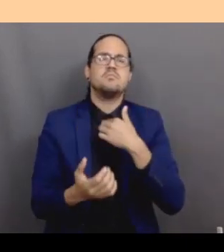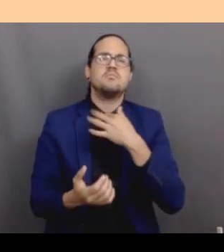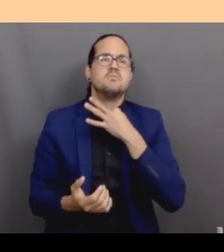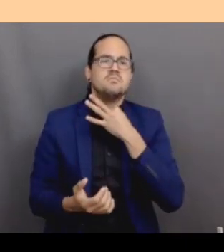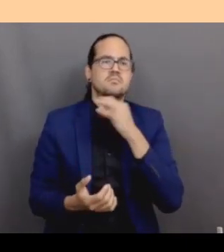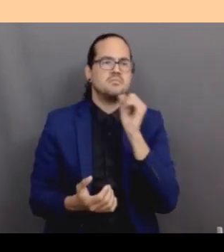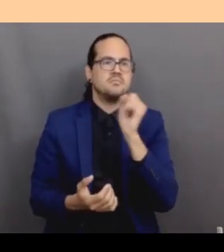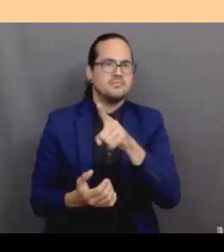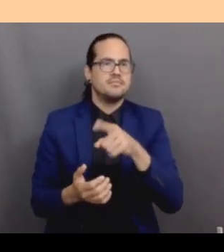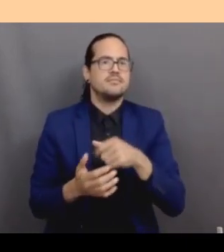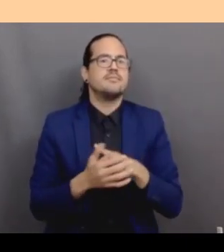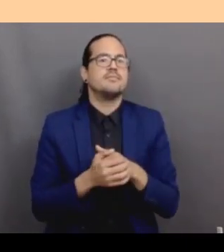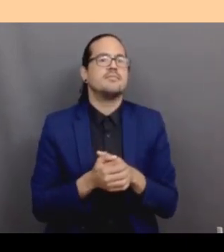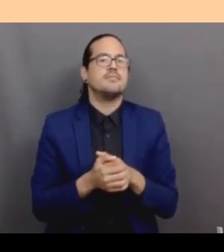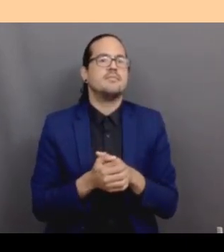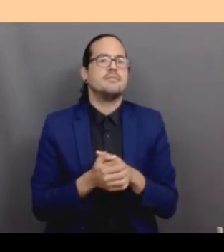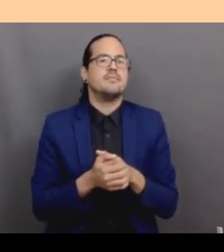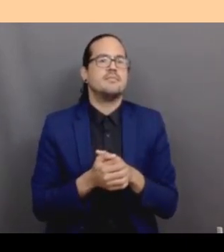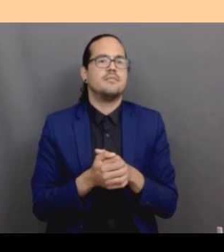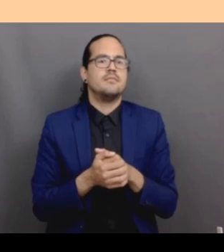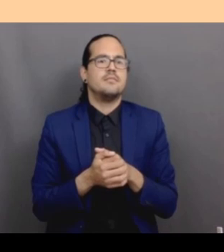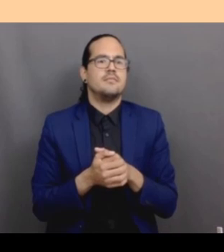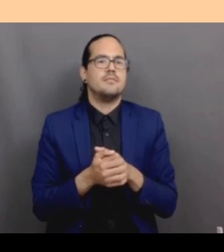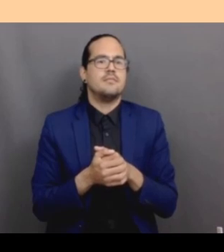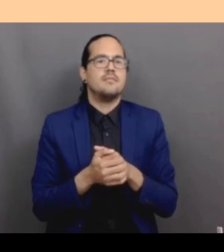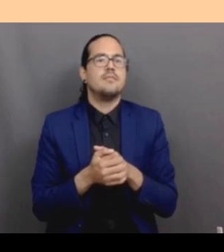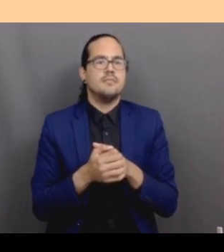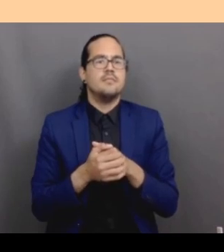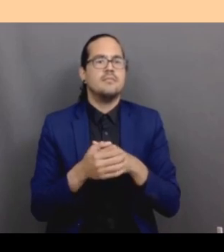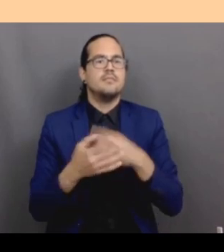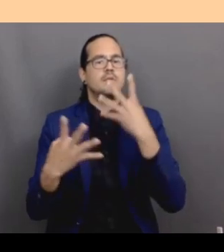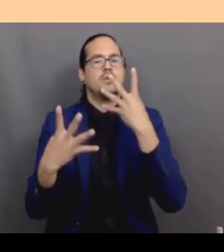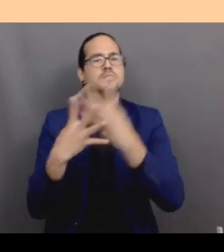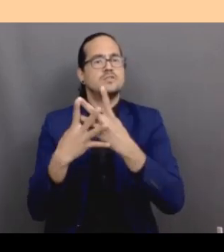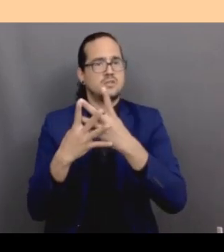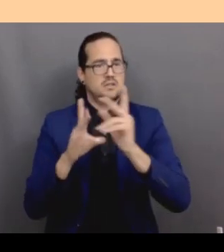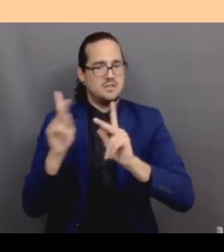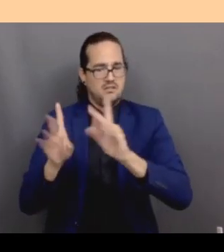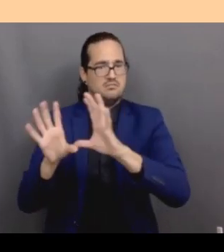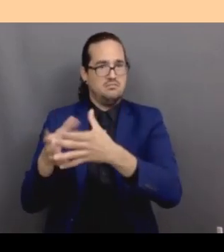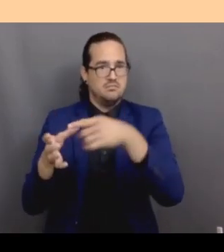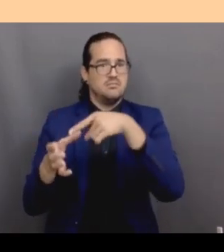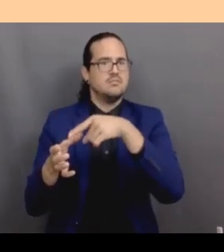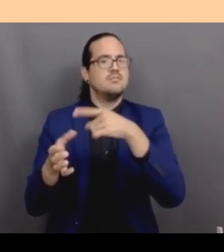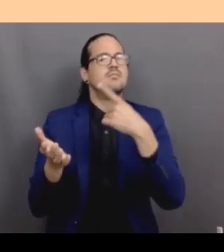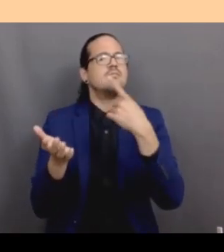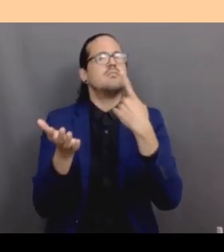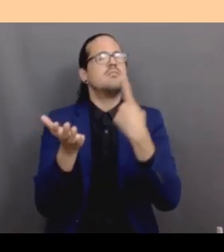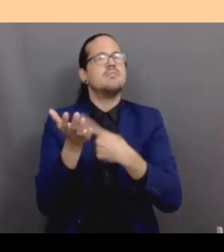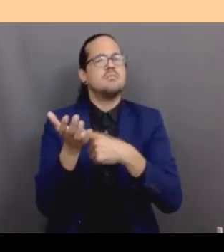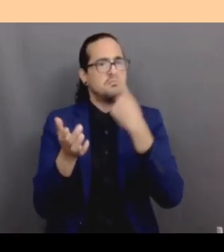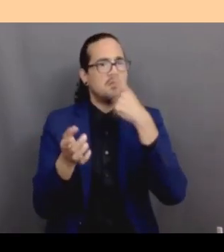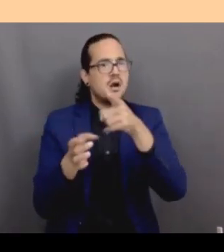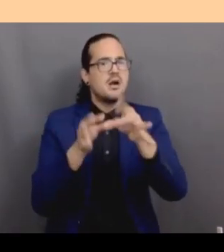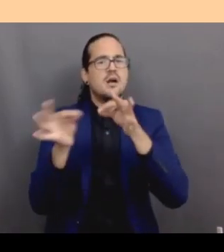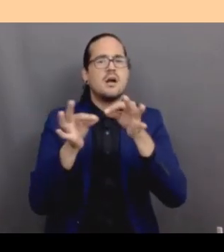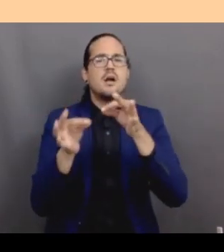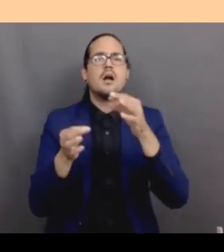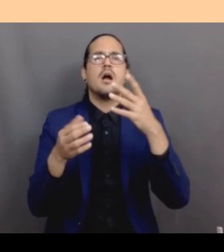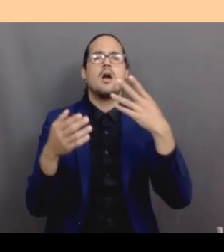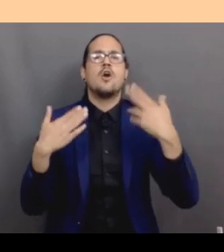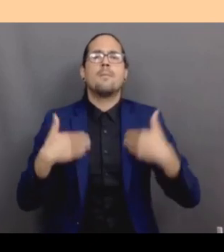I'm wondering what support services Health and Human Services might be providing alongside our law enforcement partners to those that are in the